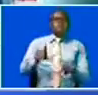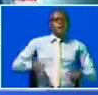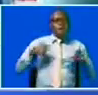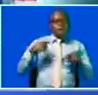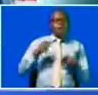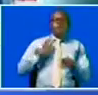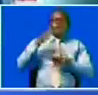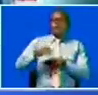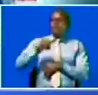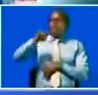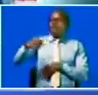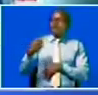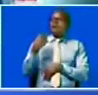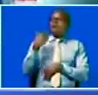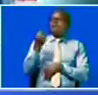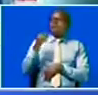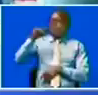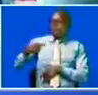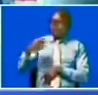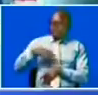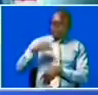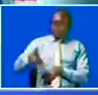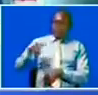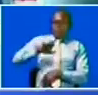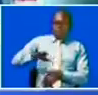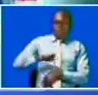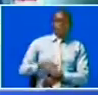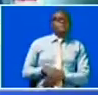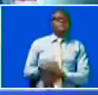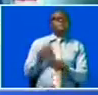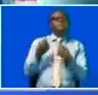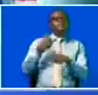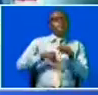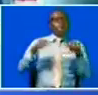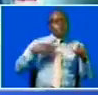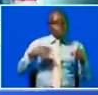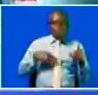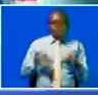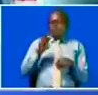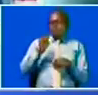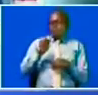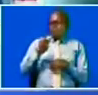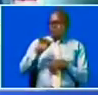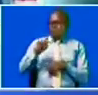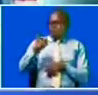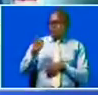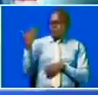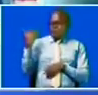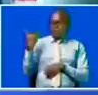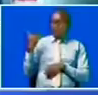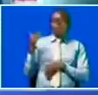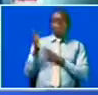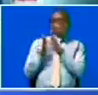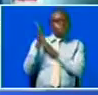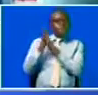to 100,000 people living there. This week on Area Code, Timothy Otieno talks to the residents of Mwiki that was once known as a breeding